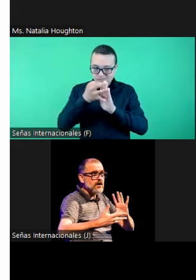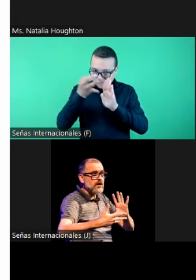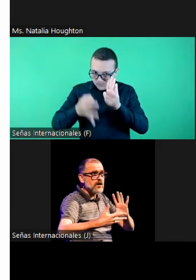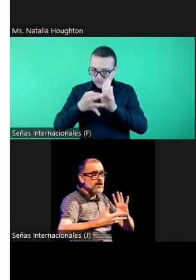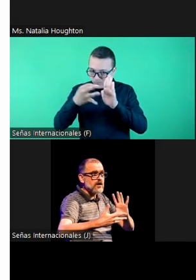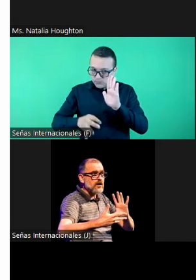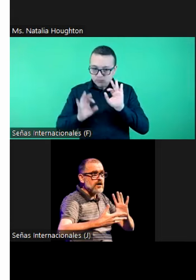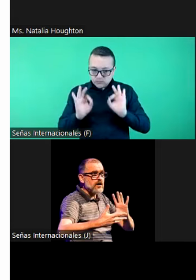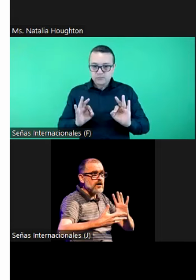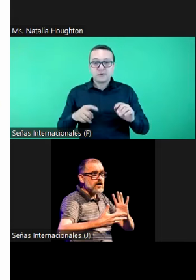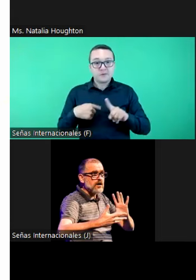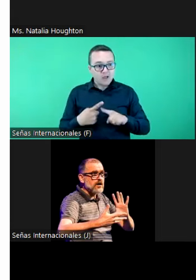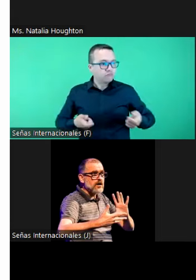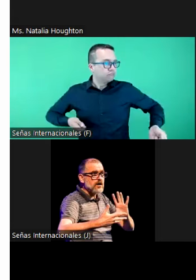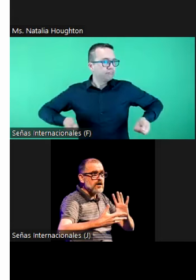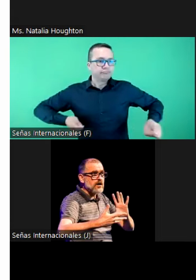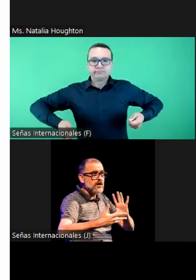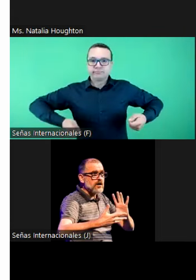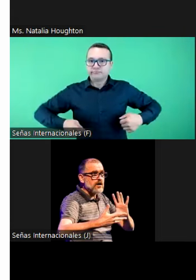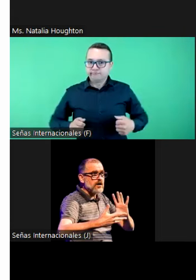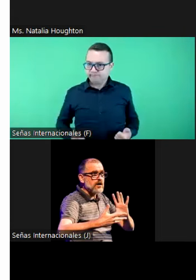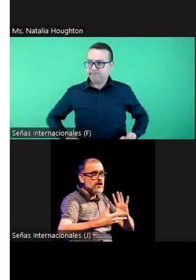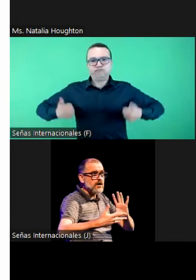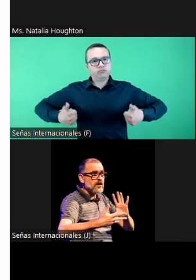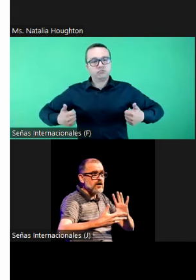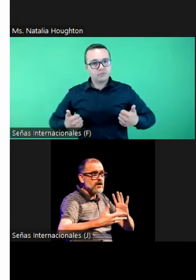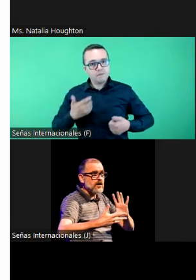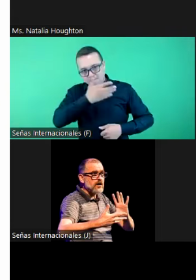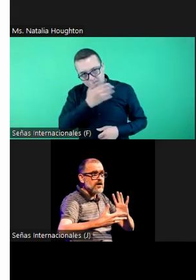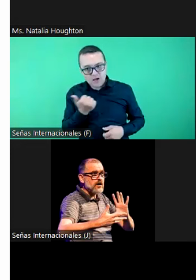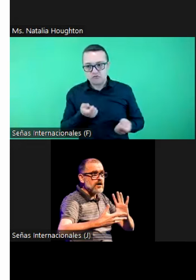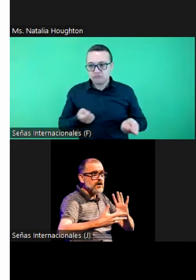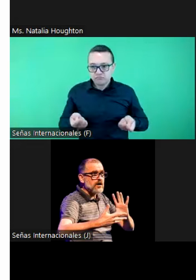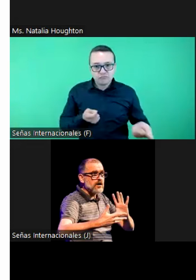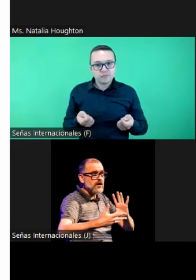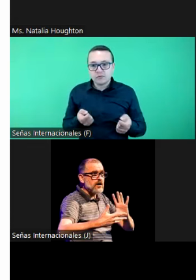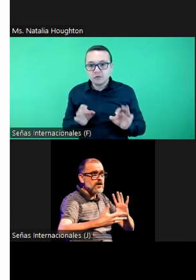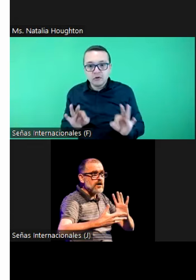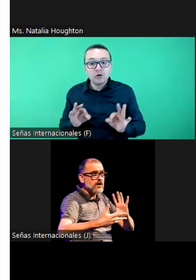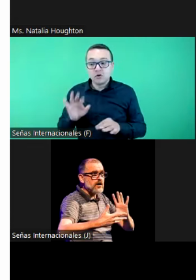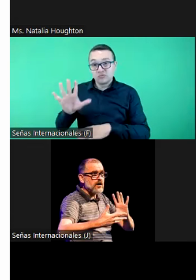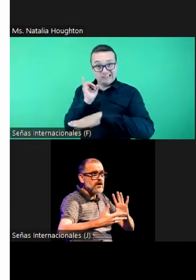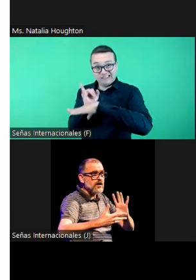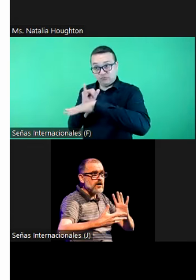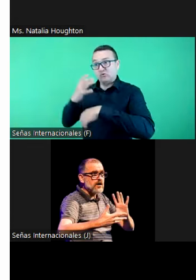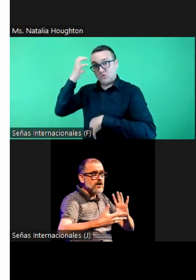to strengthen the management capacity, the response capacity, the